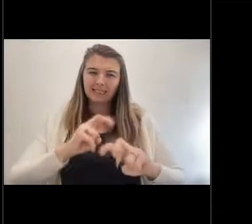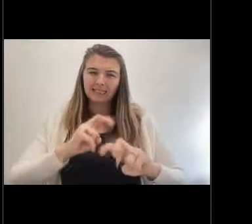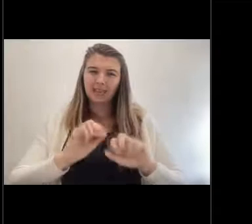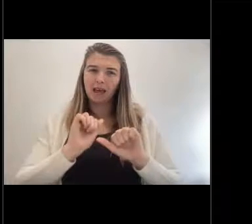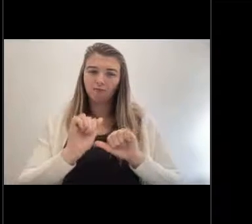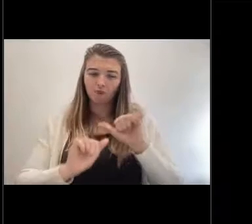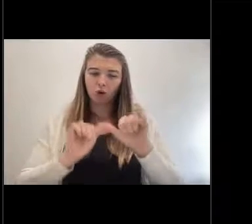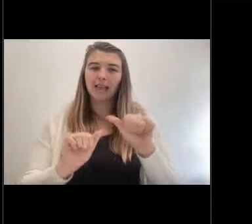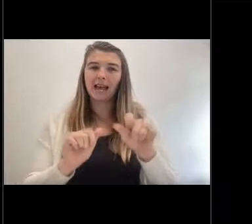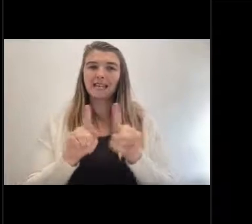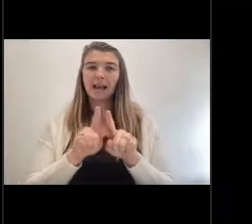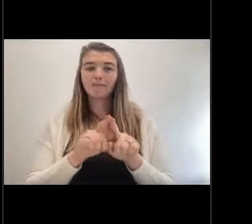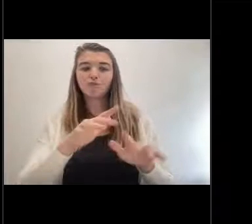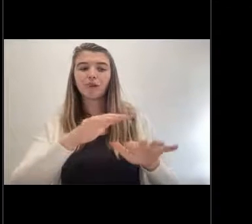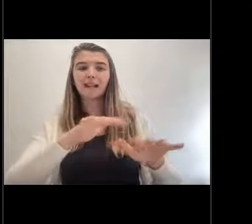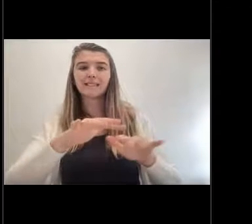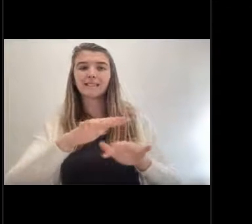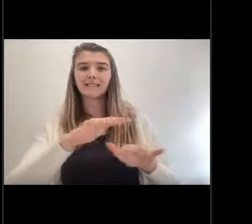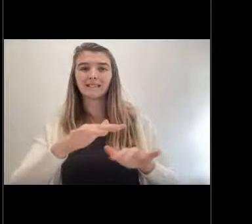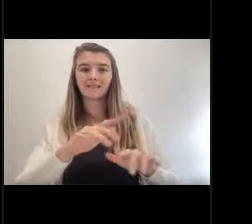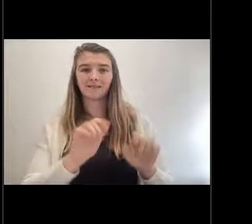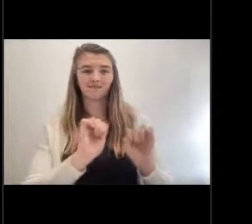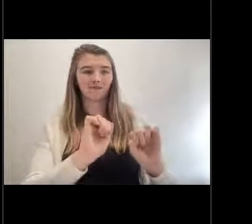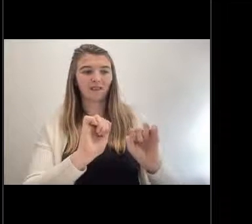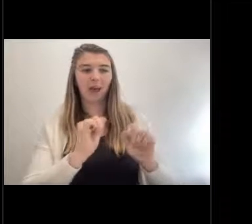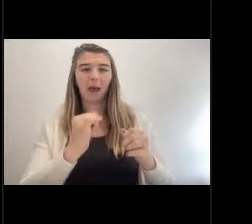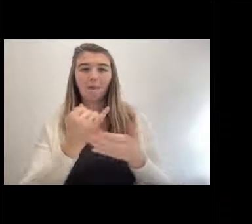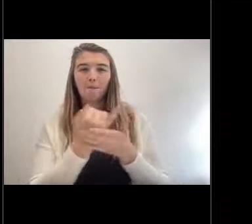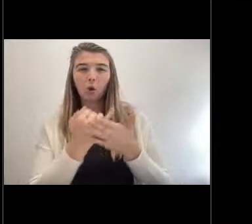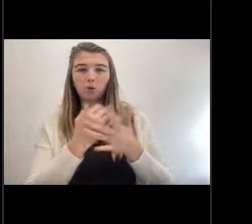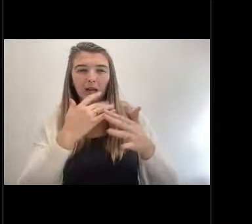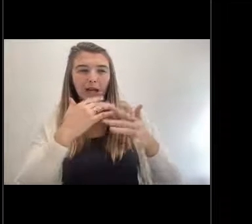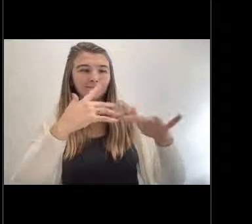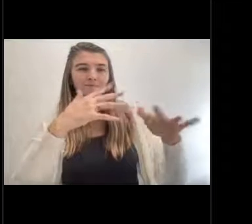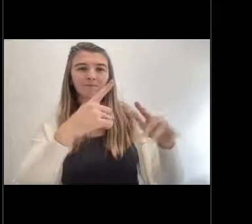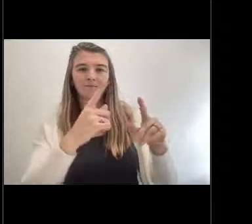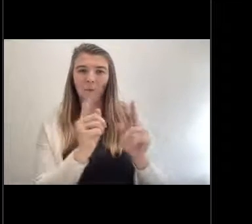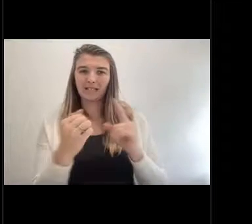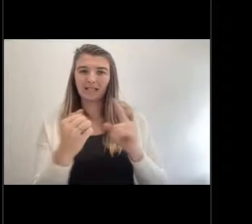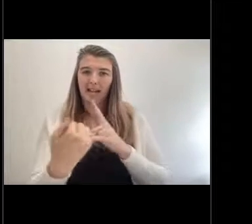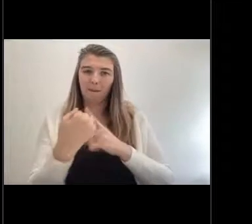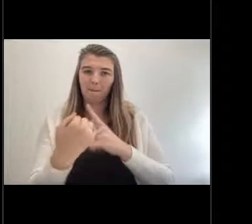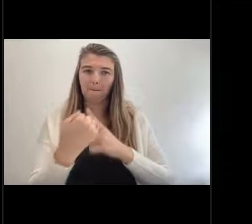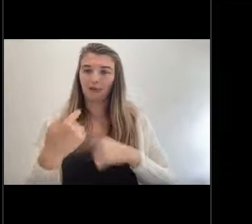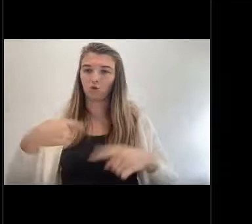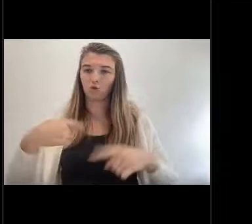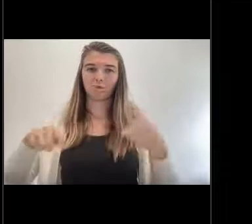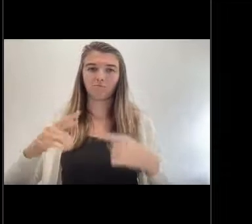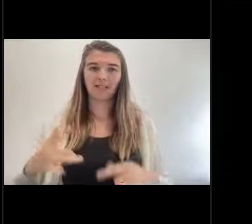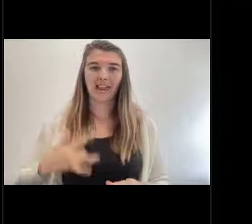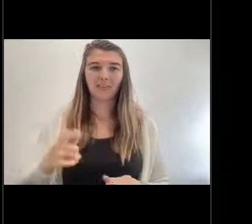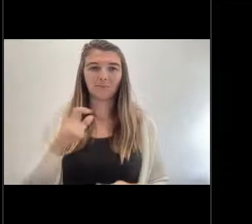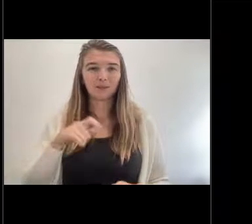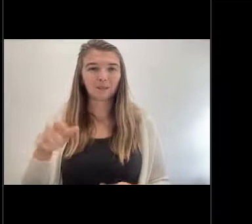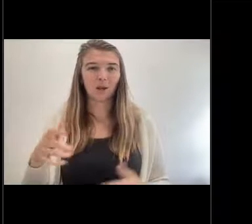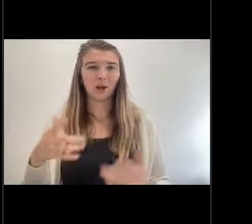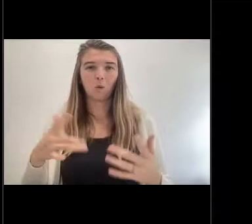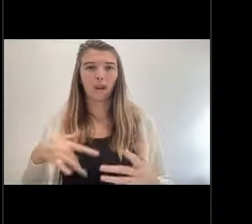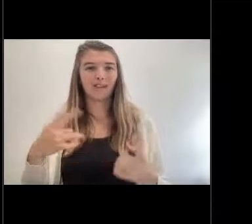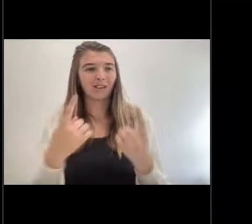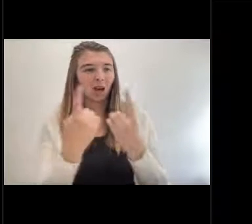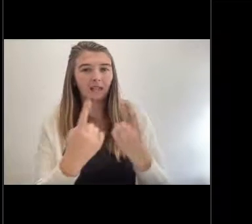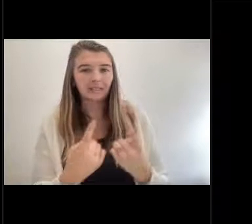of what is the fate of those pollutants, what is the impact that it could have for the living microorganisms, for the living organisms and